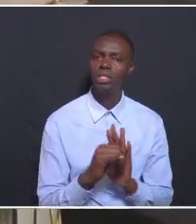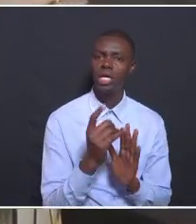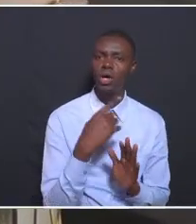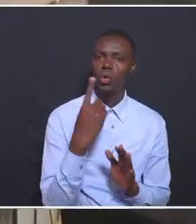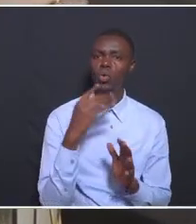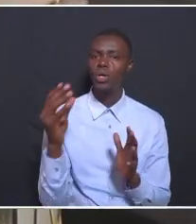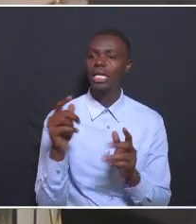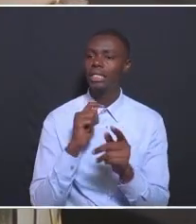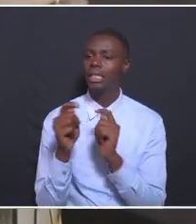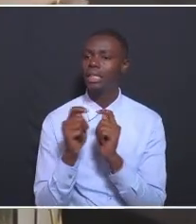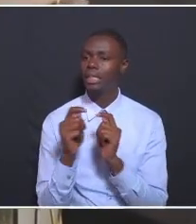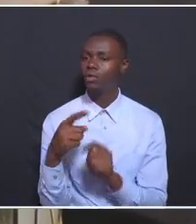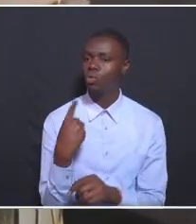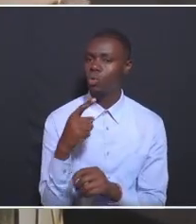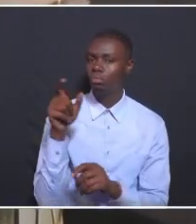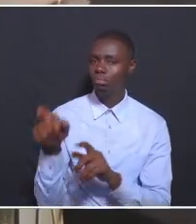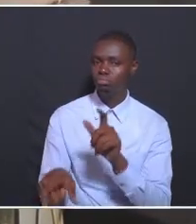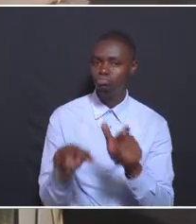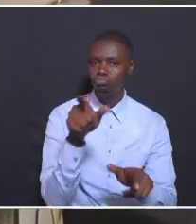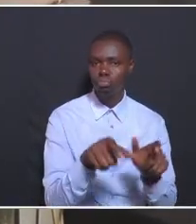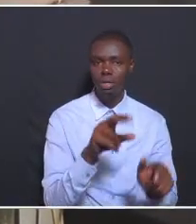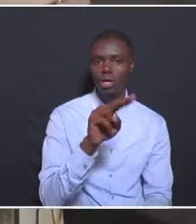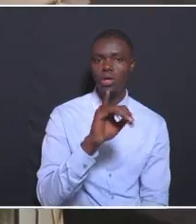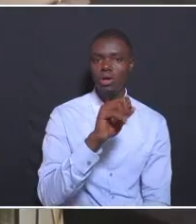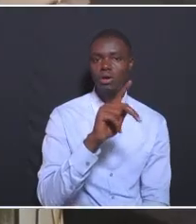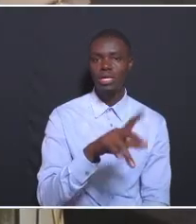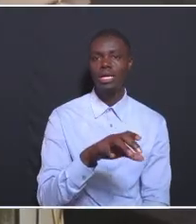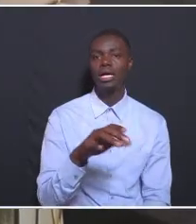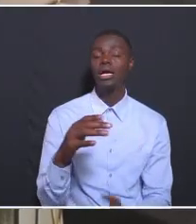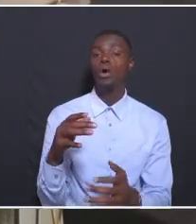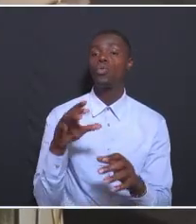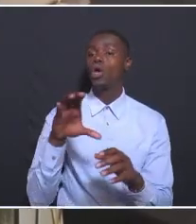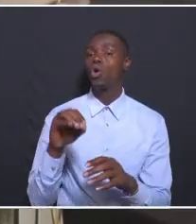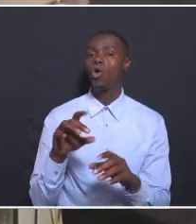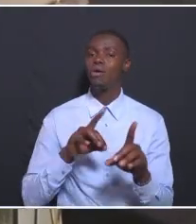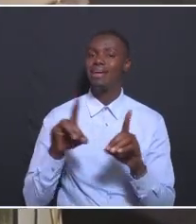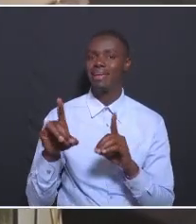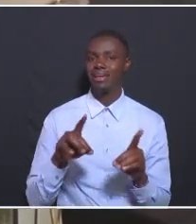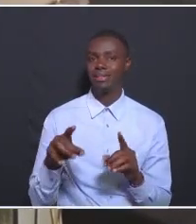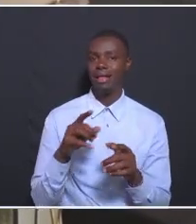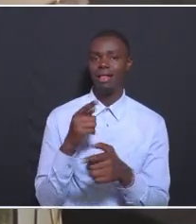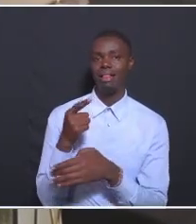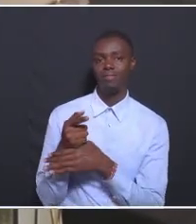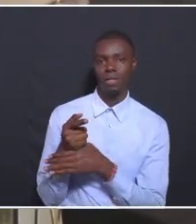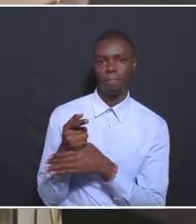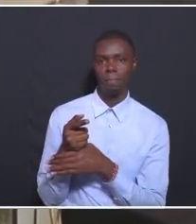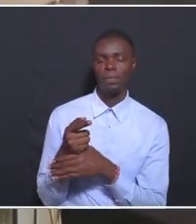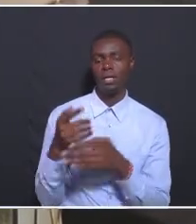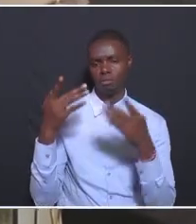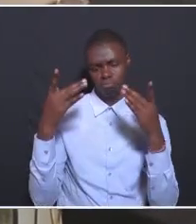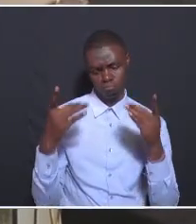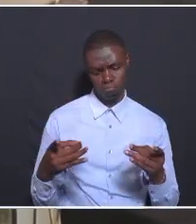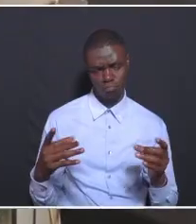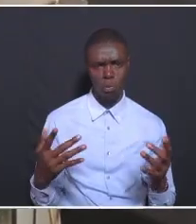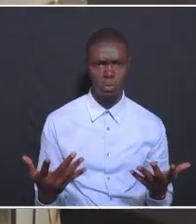up interviewing, because Nick and I both co-directed the film, and we decided